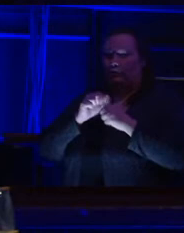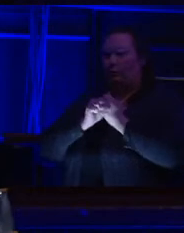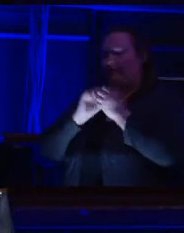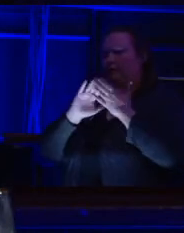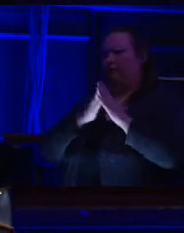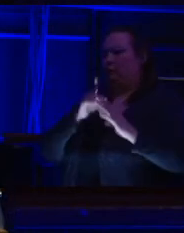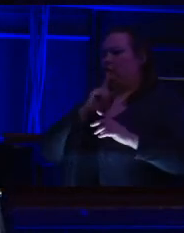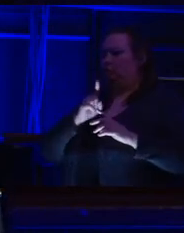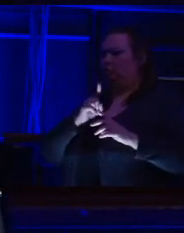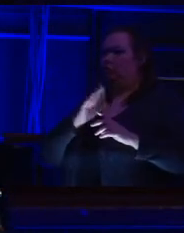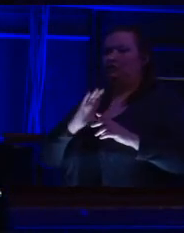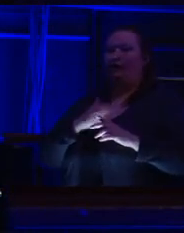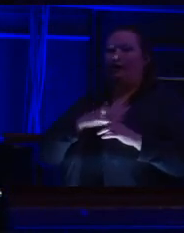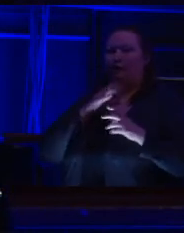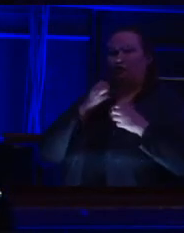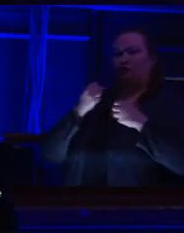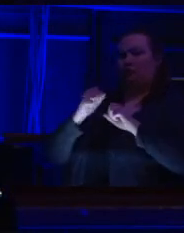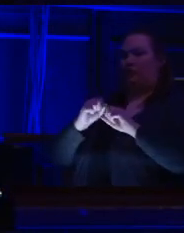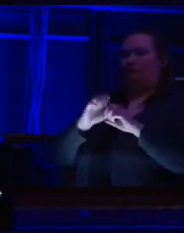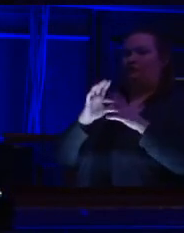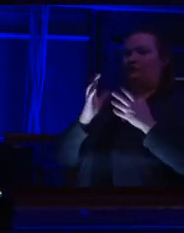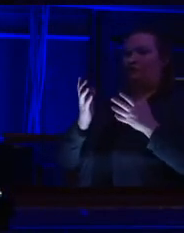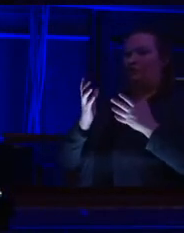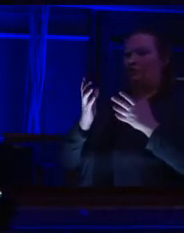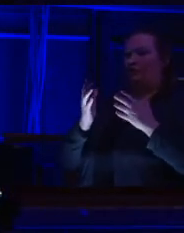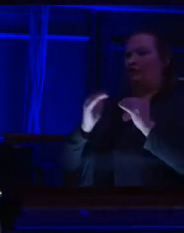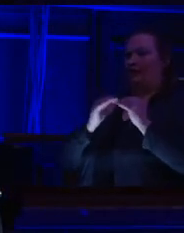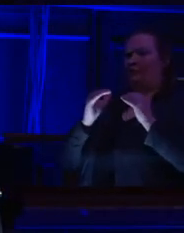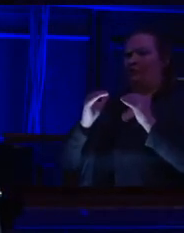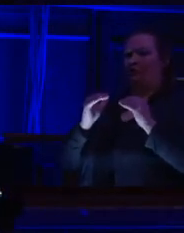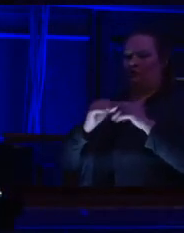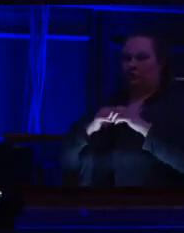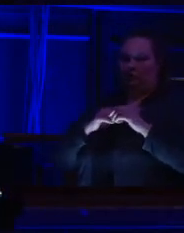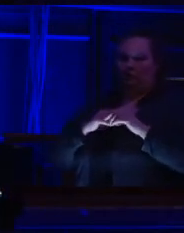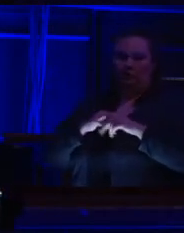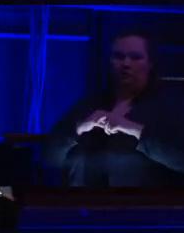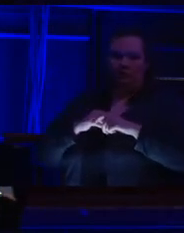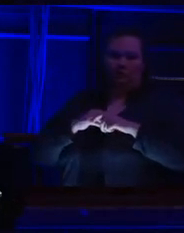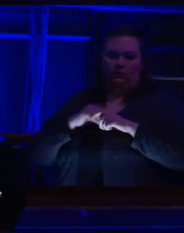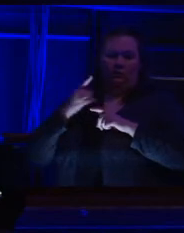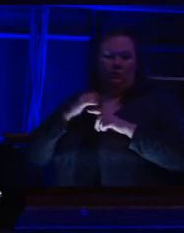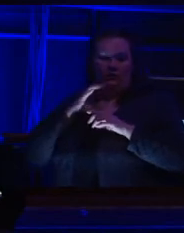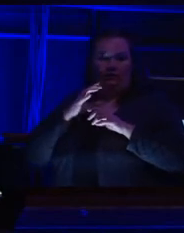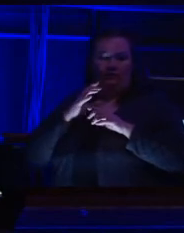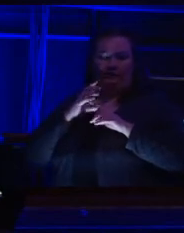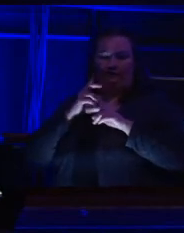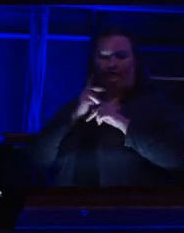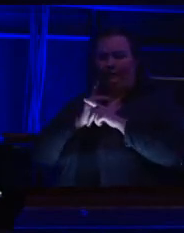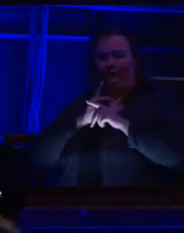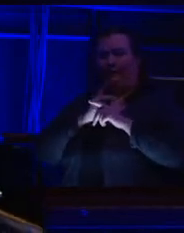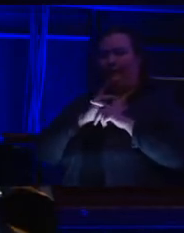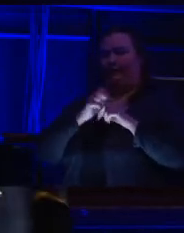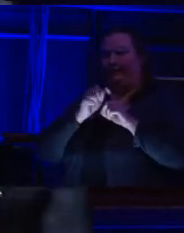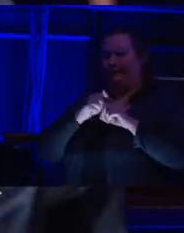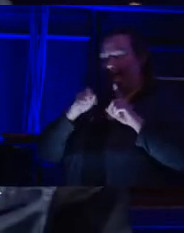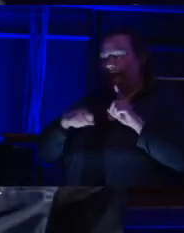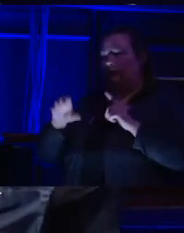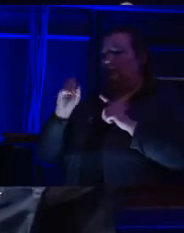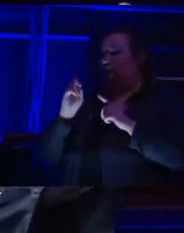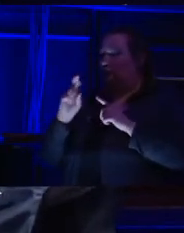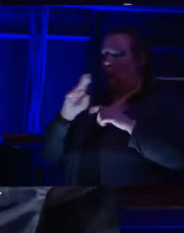ensure that our strategies are just and equitable. We're seeking extensive on-campus solar